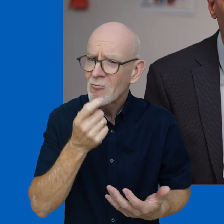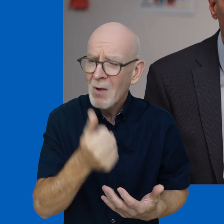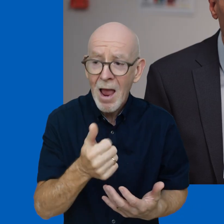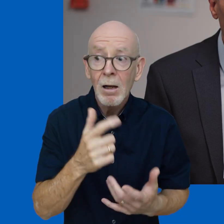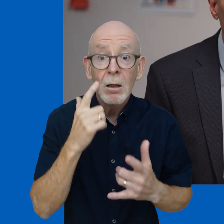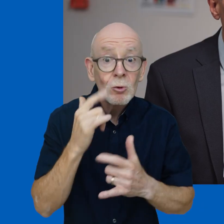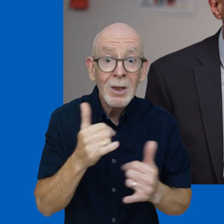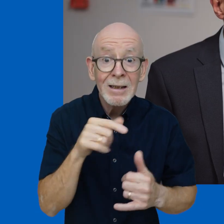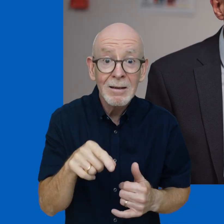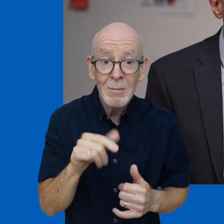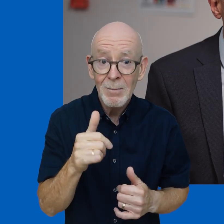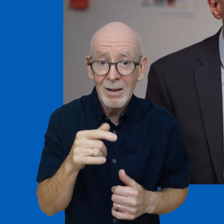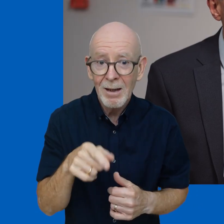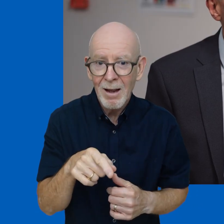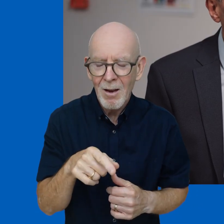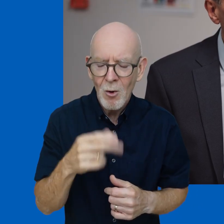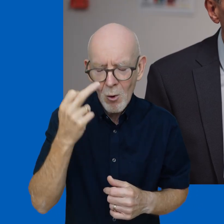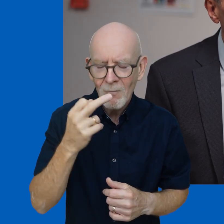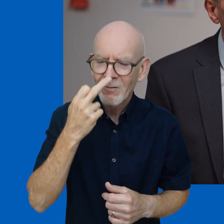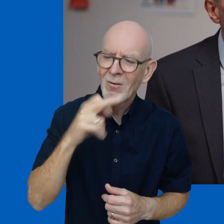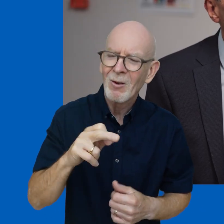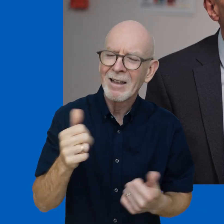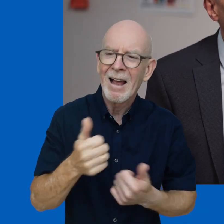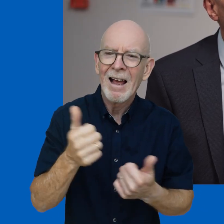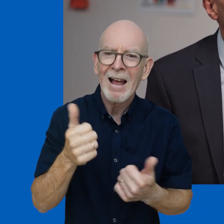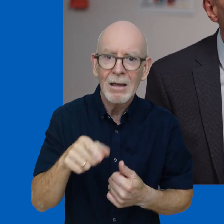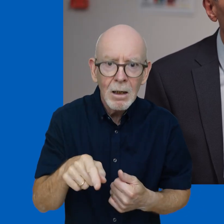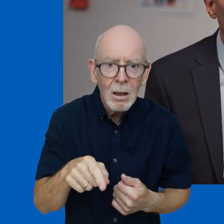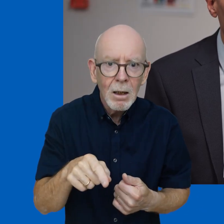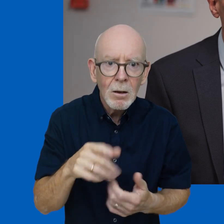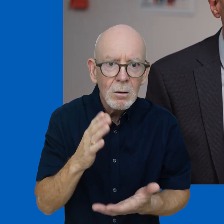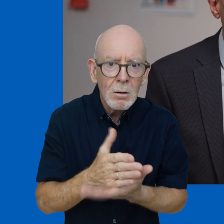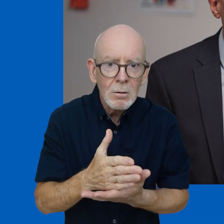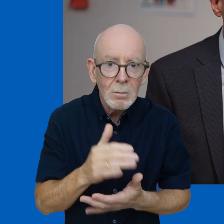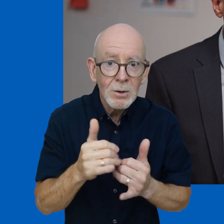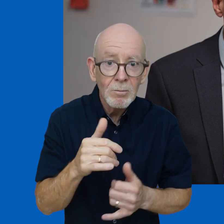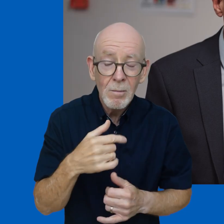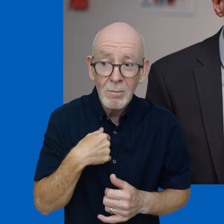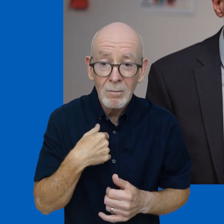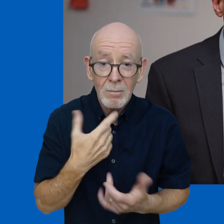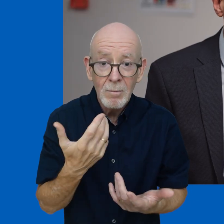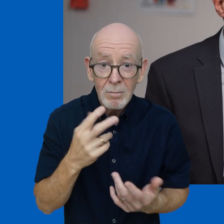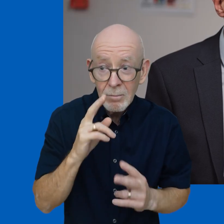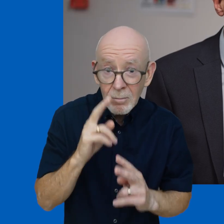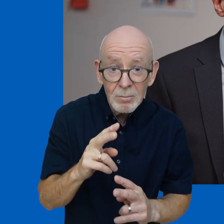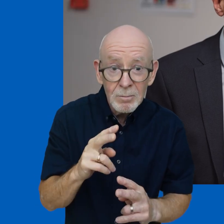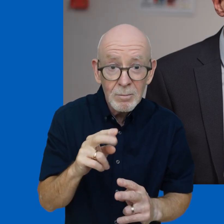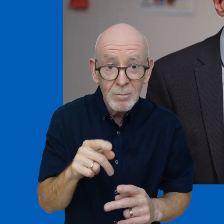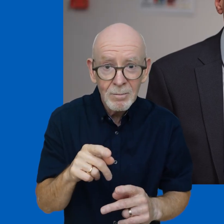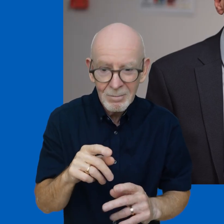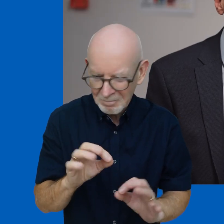Rarely but possible, screening tests miss a cancer known as false negatives, and sometimes we might